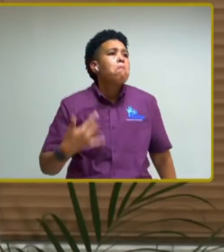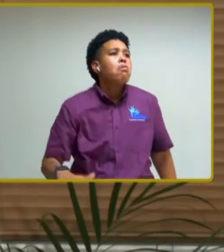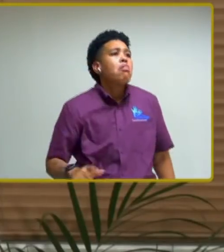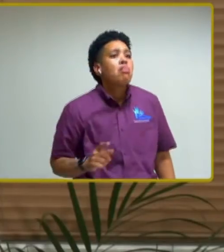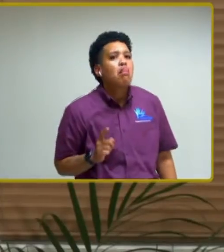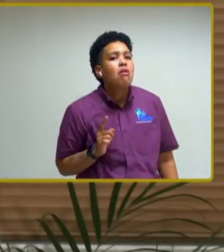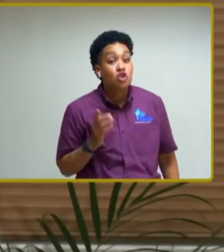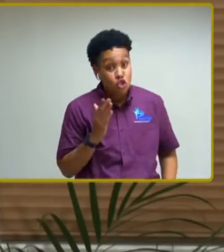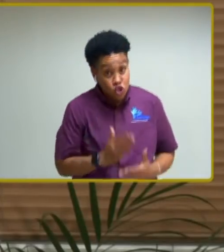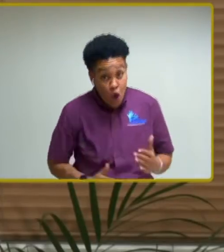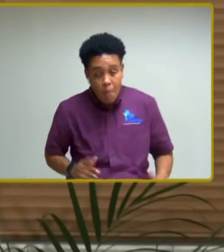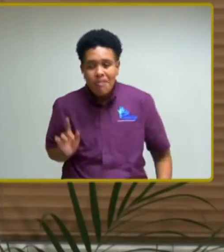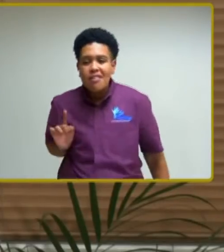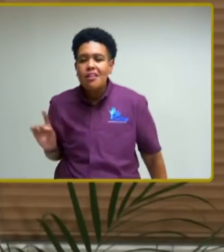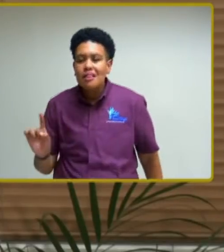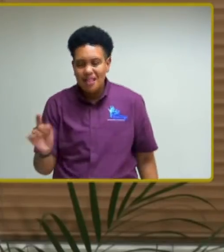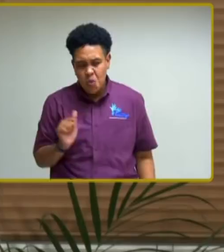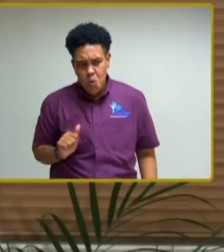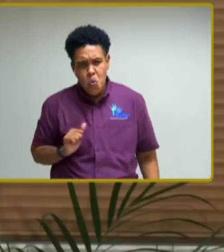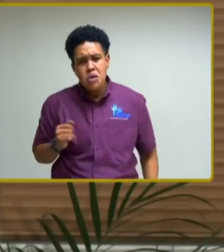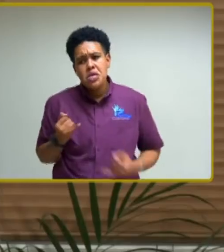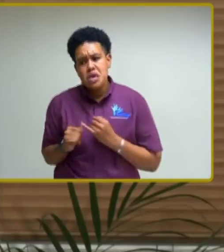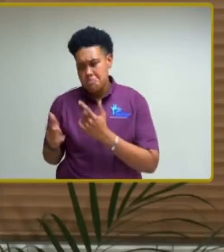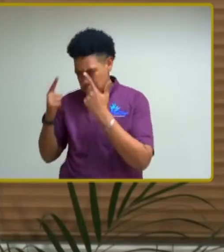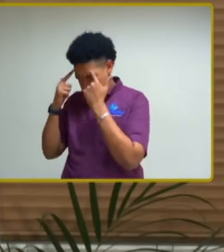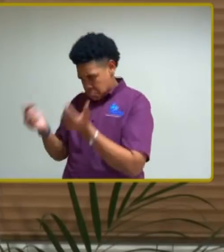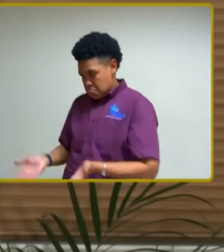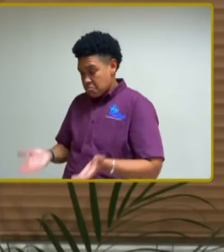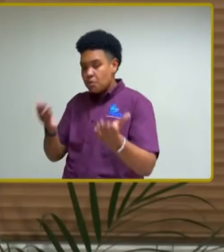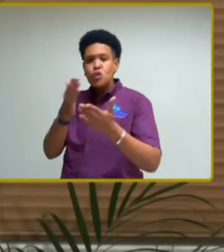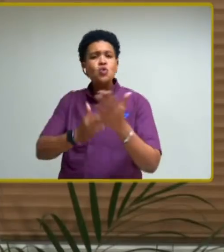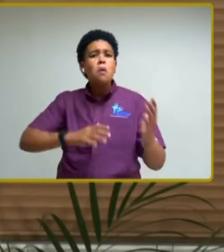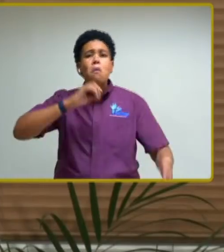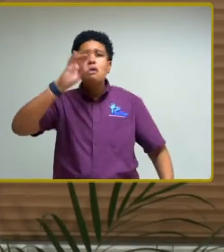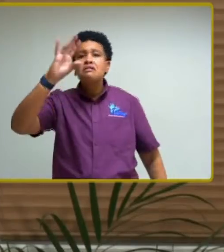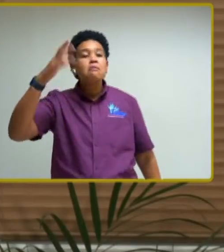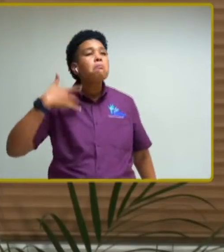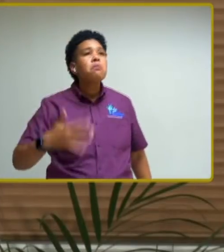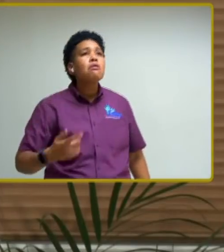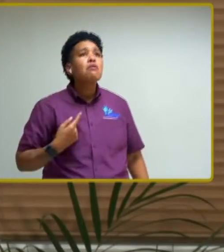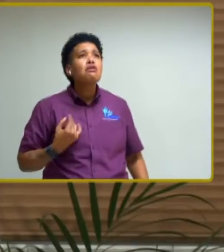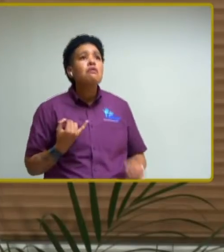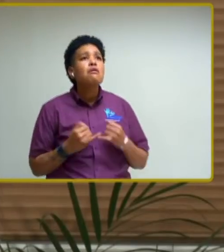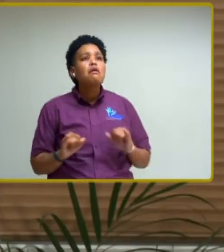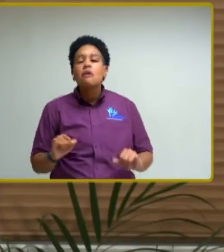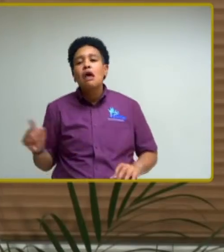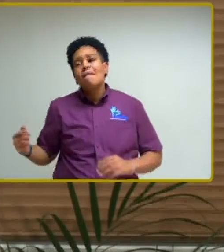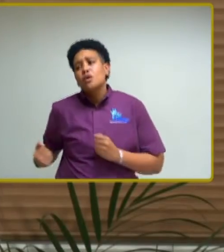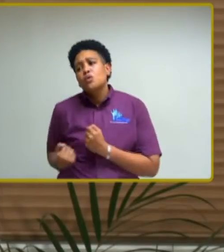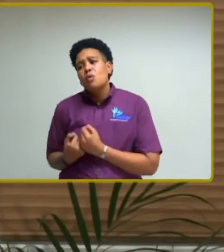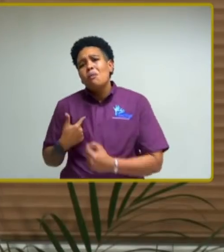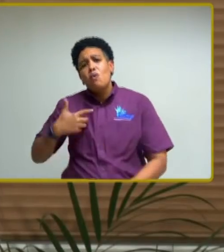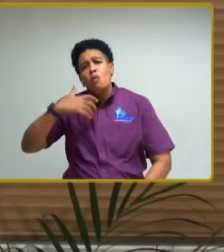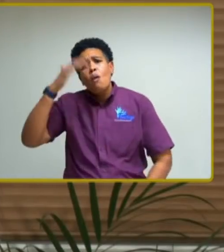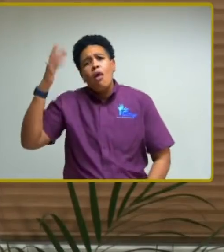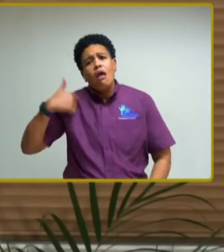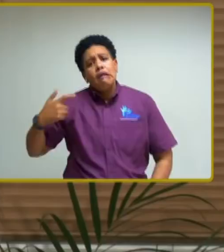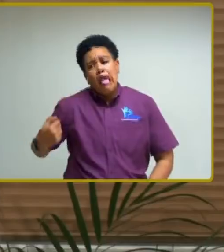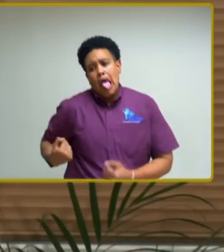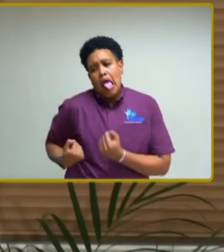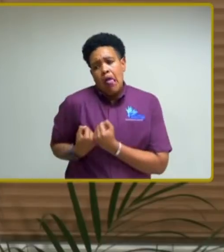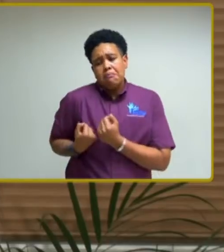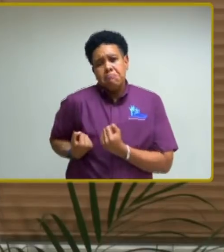own, but we also appreciate that more often than not, persons are going to require assistance,